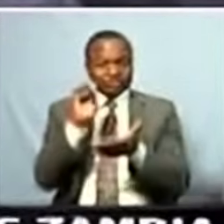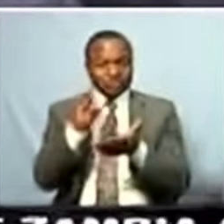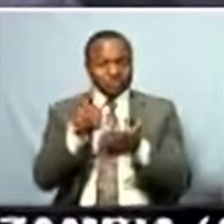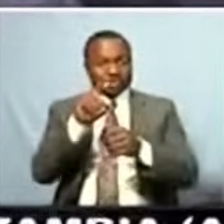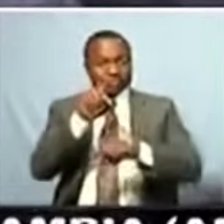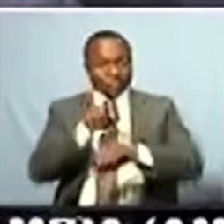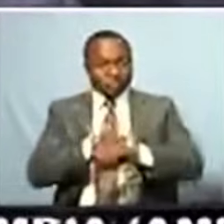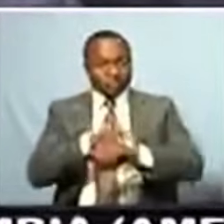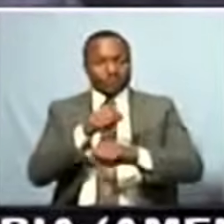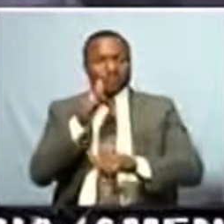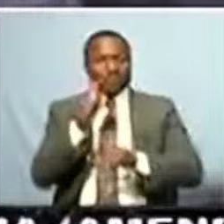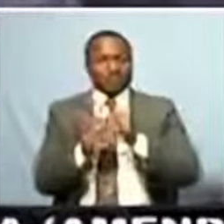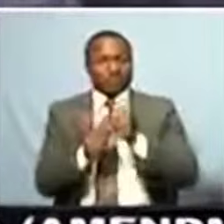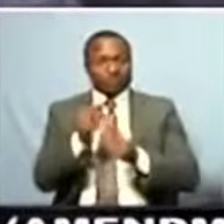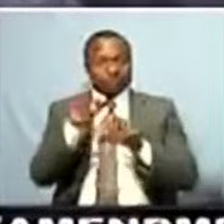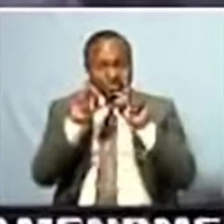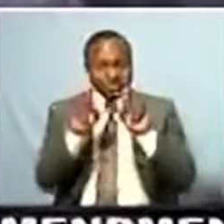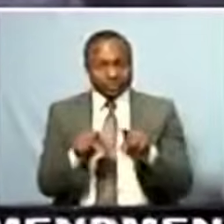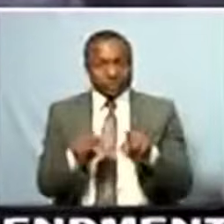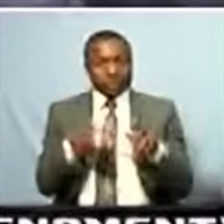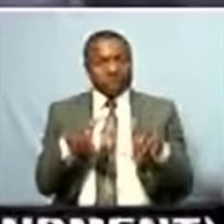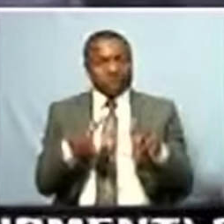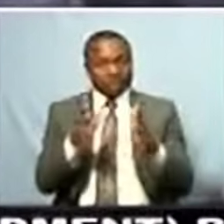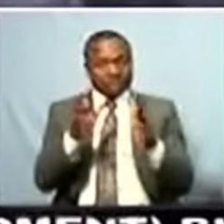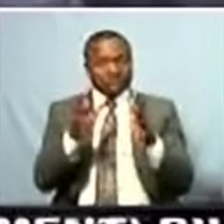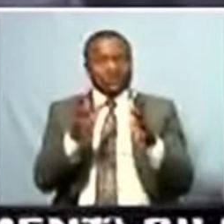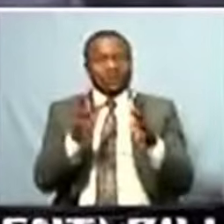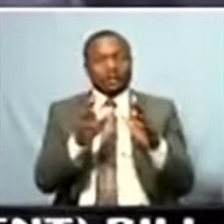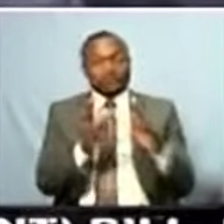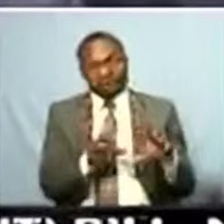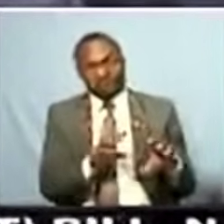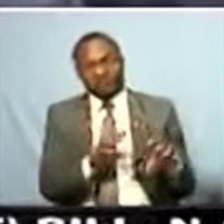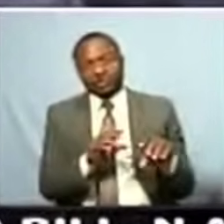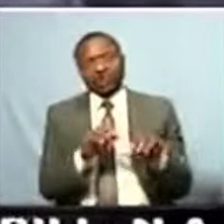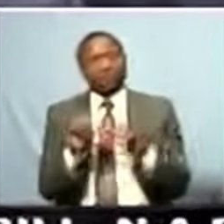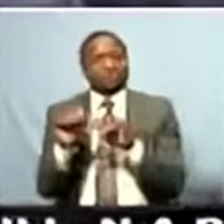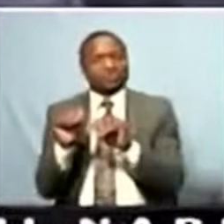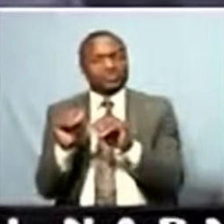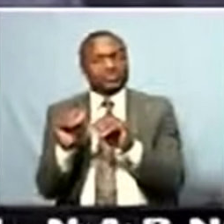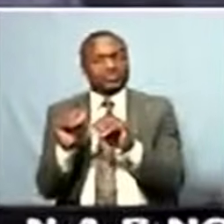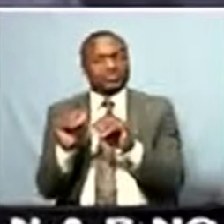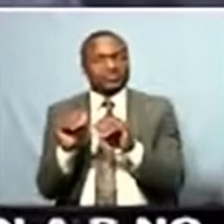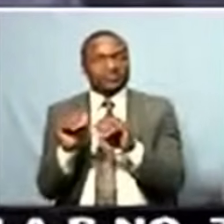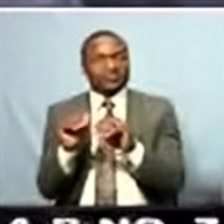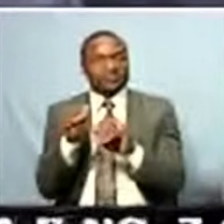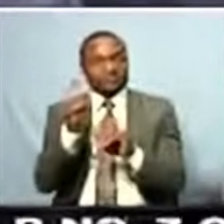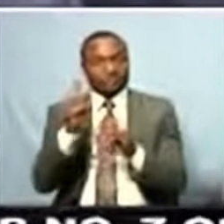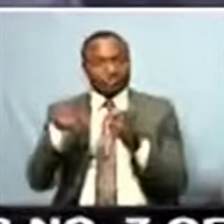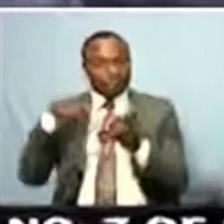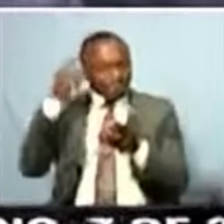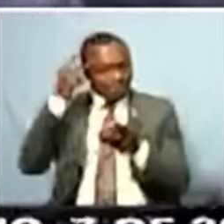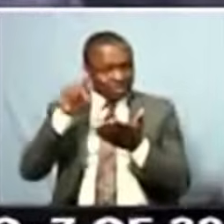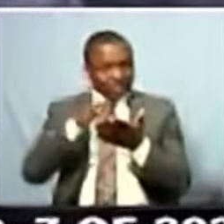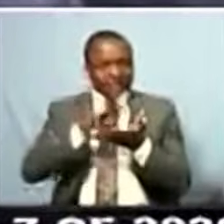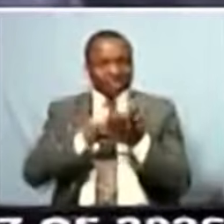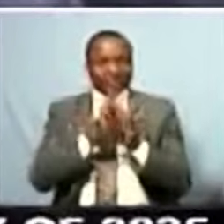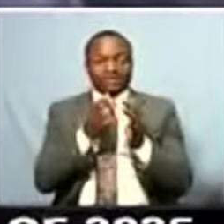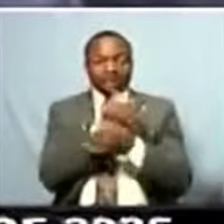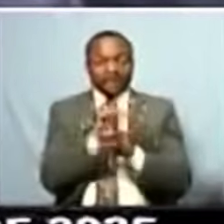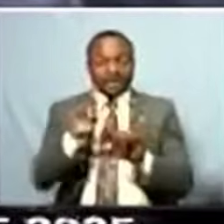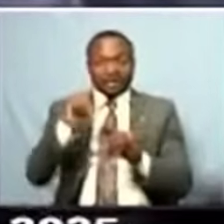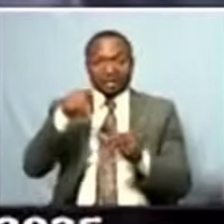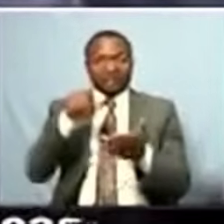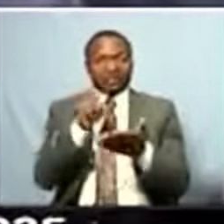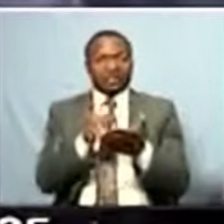frame within which a person is allowed to defect from one political party and become an independent candidate. This time frame is